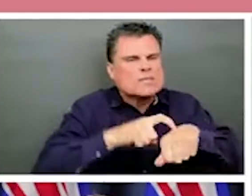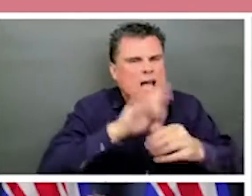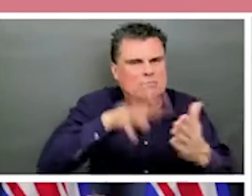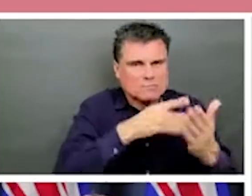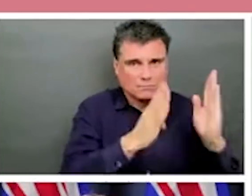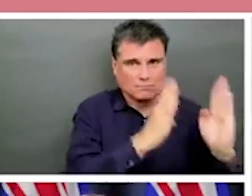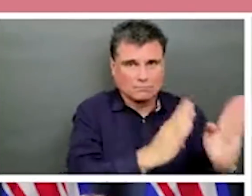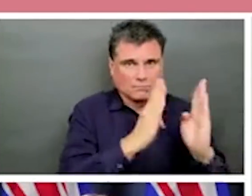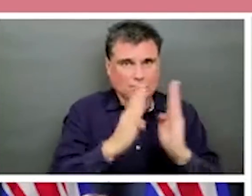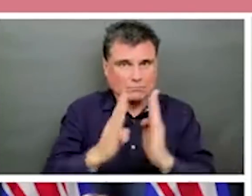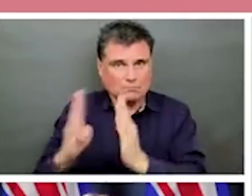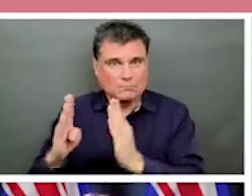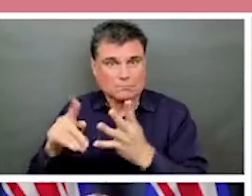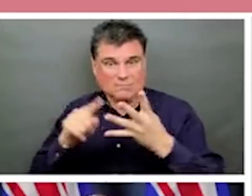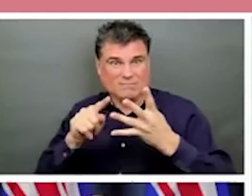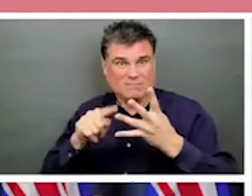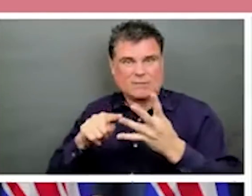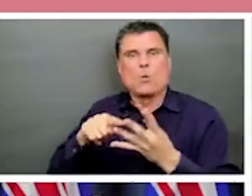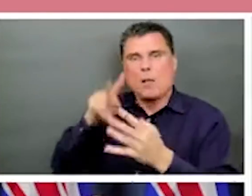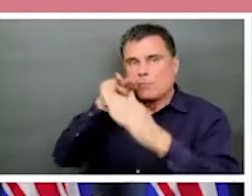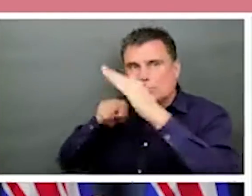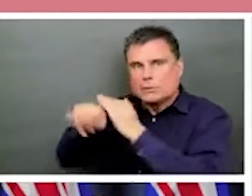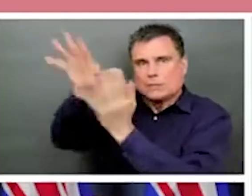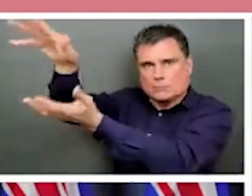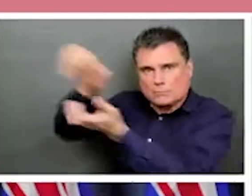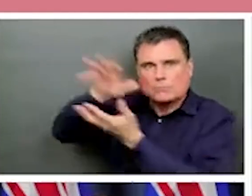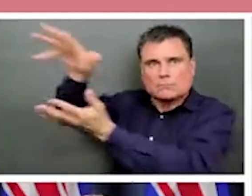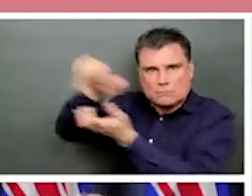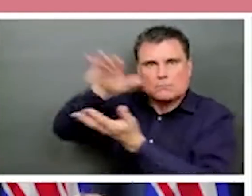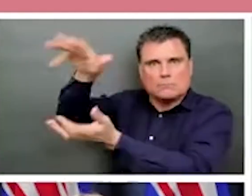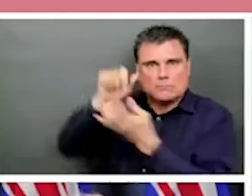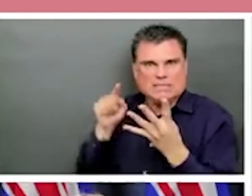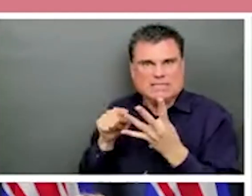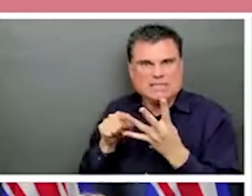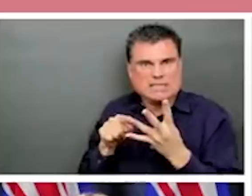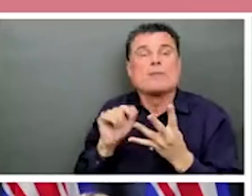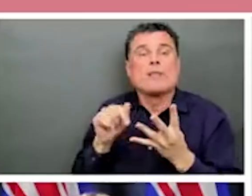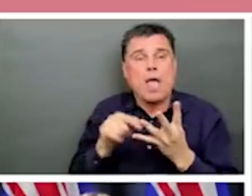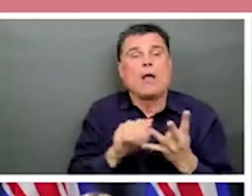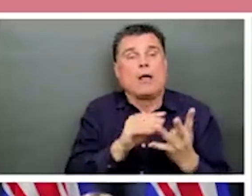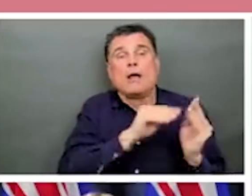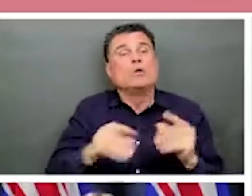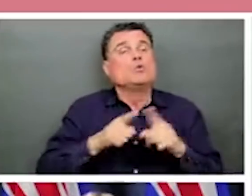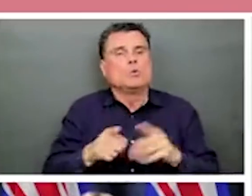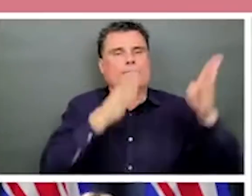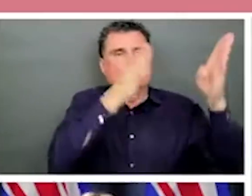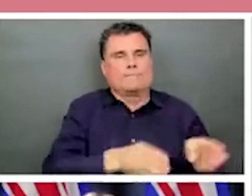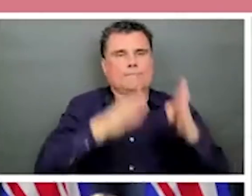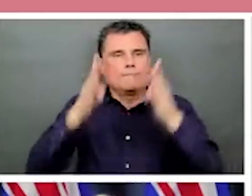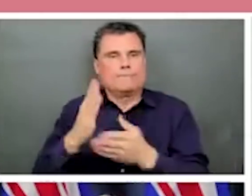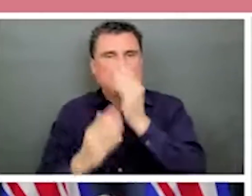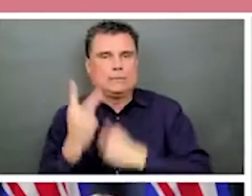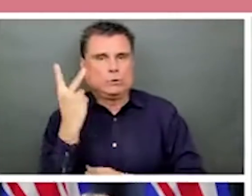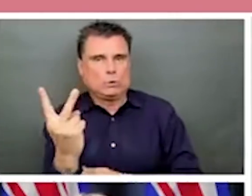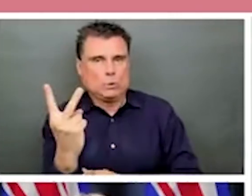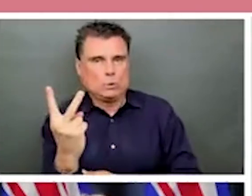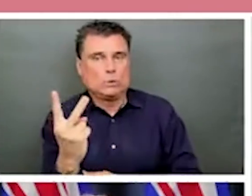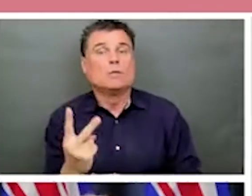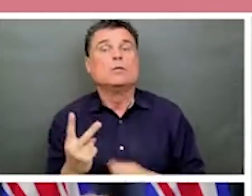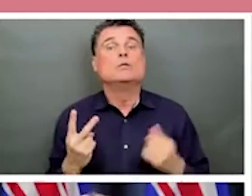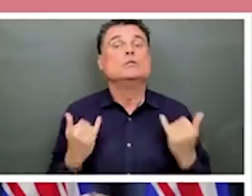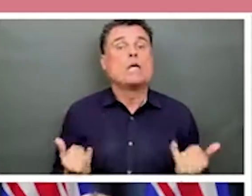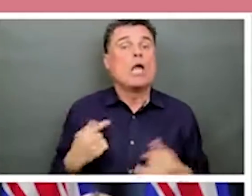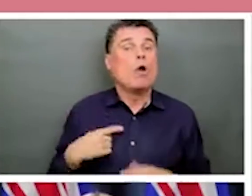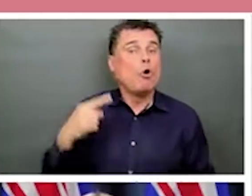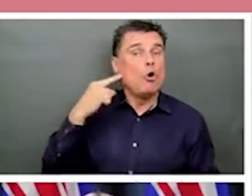of this use of this new and effective vaccine. We also heard today on media reports that we might be getting